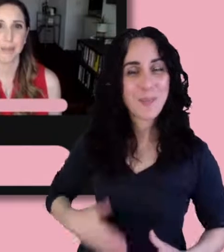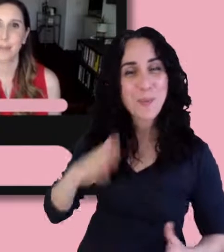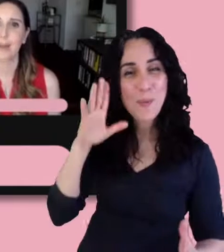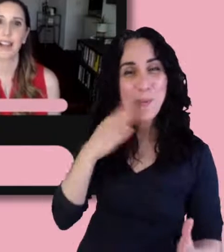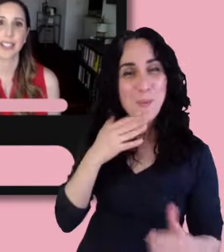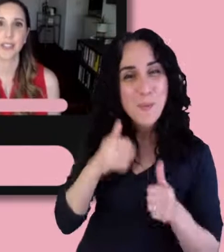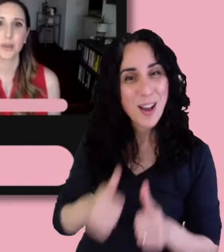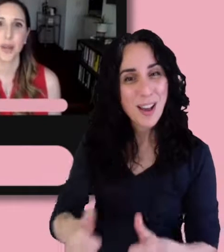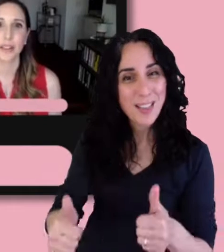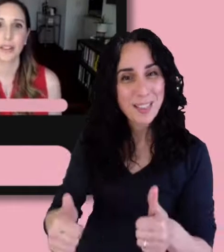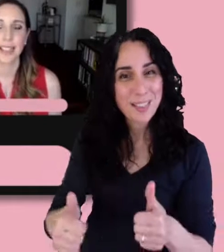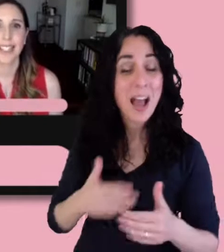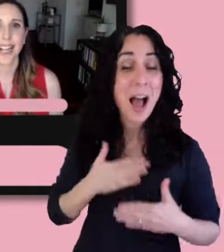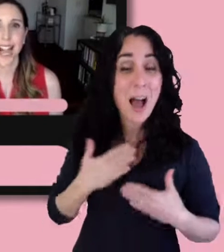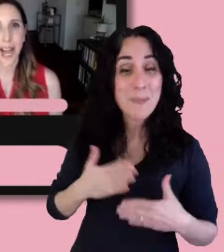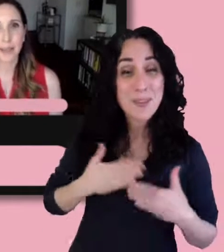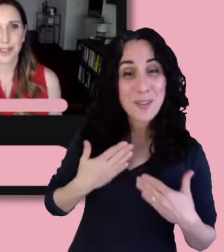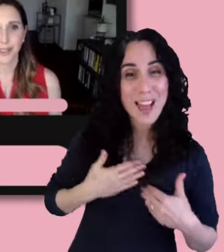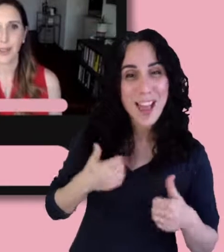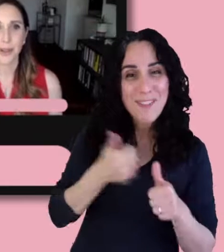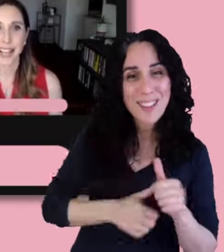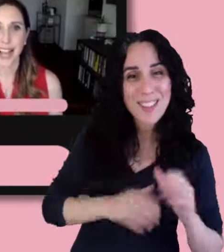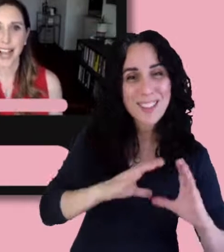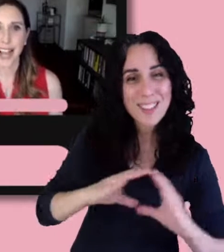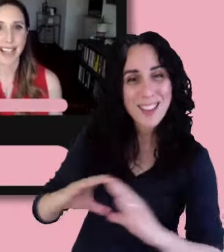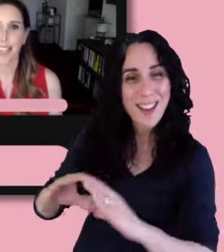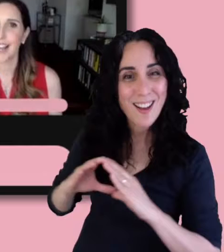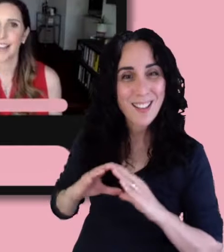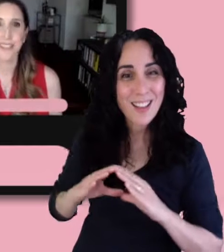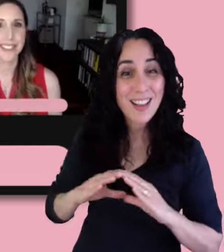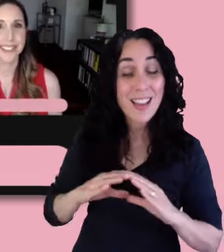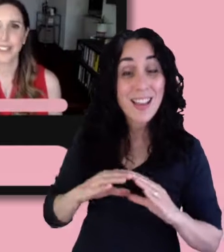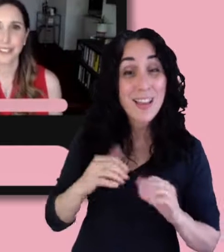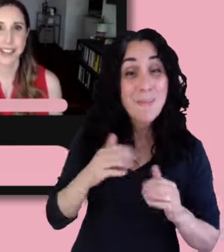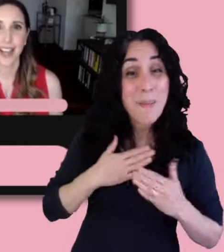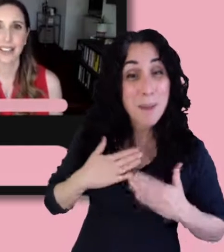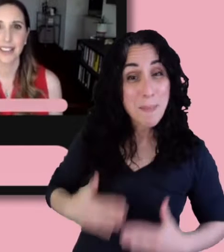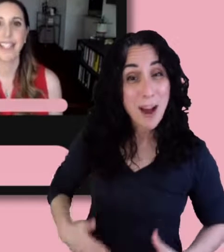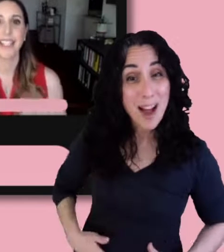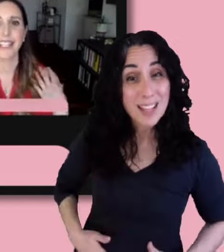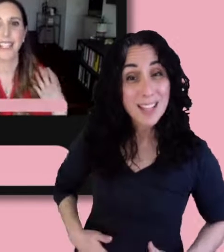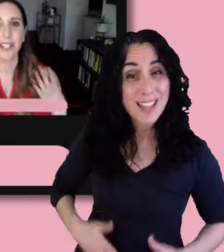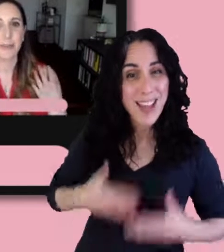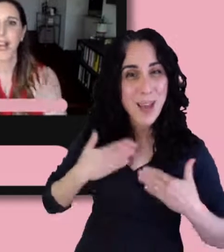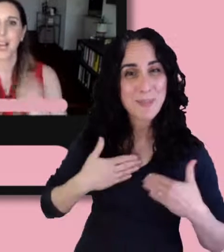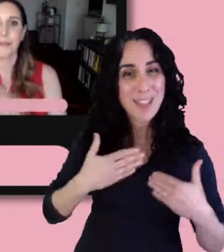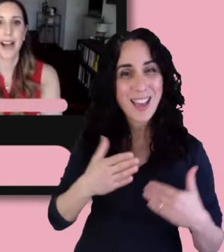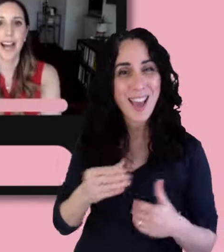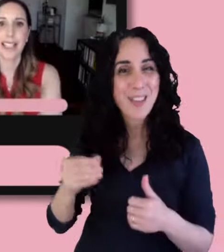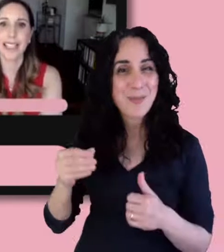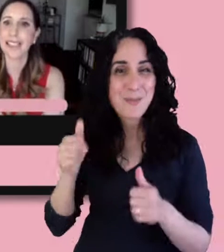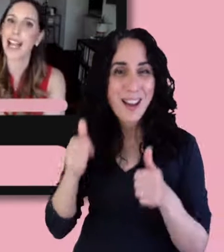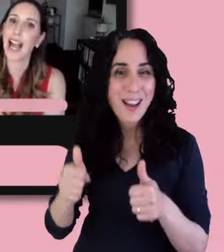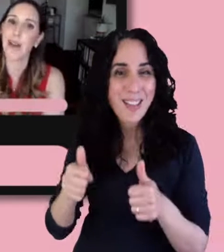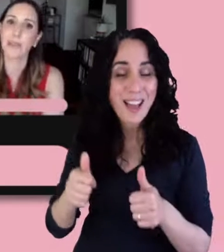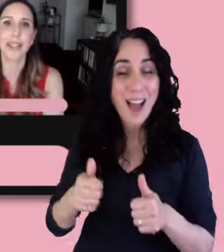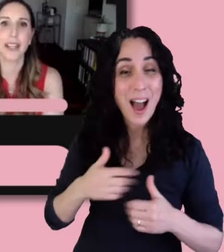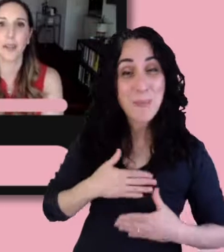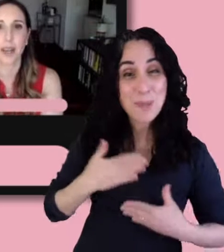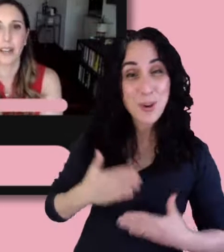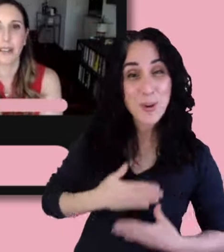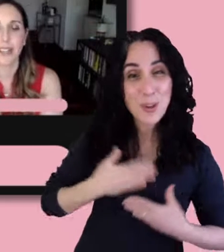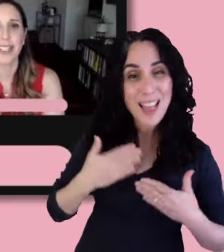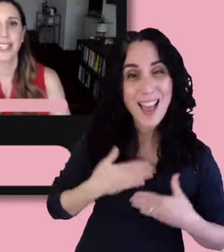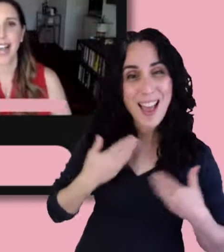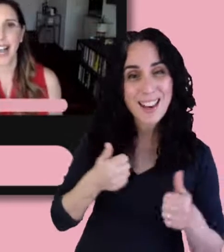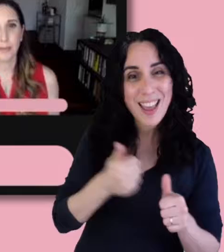in my body is well. I'm so glad every little cell in my body is happy and